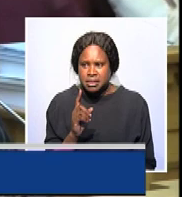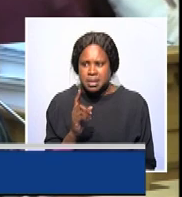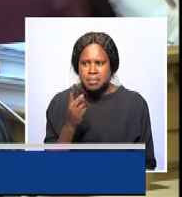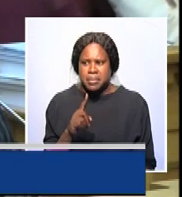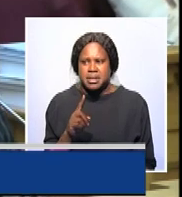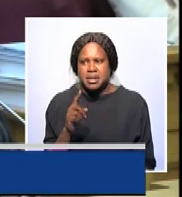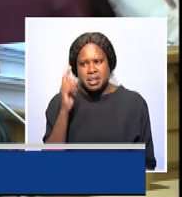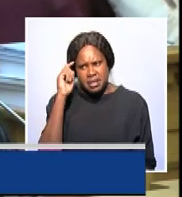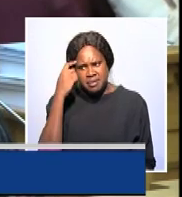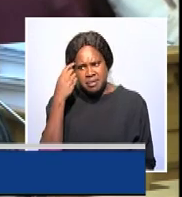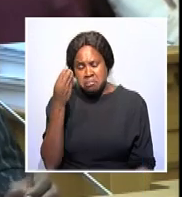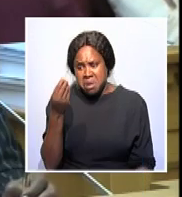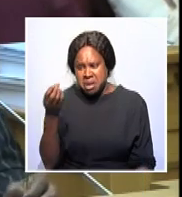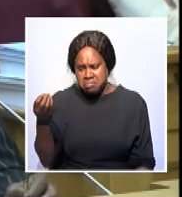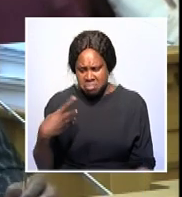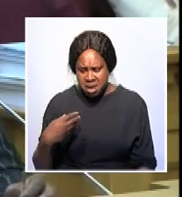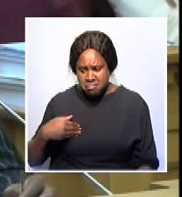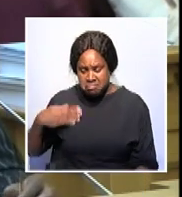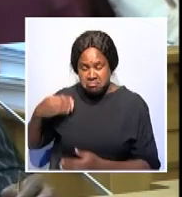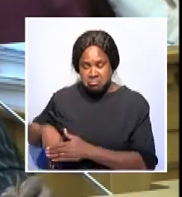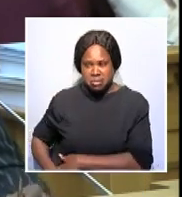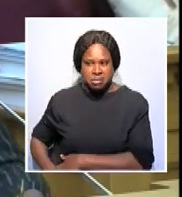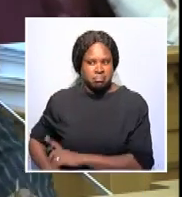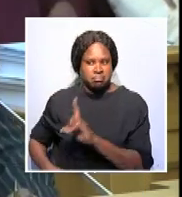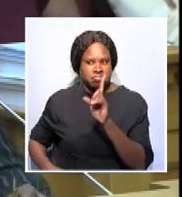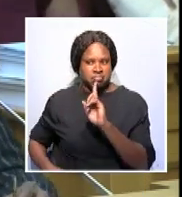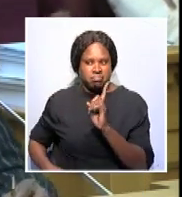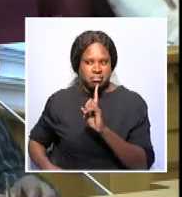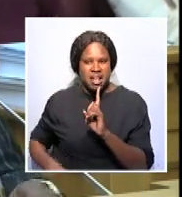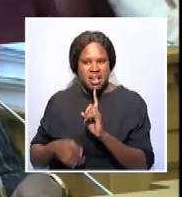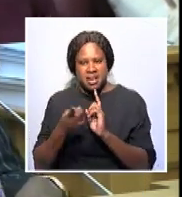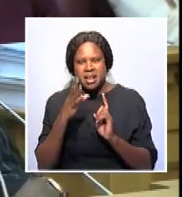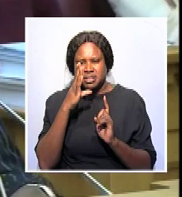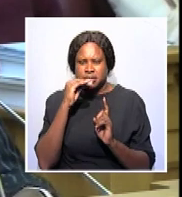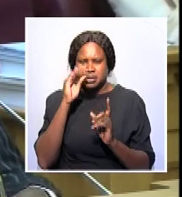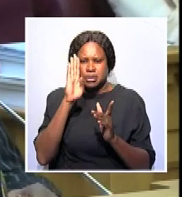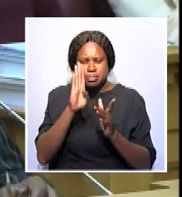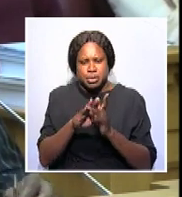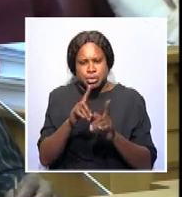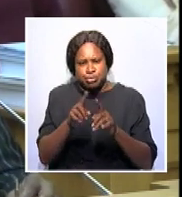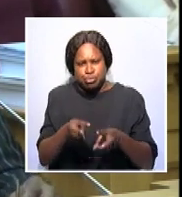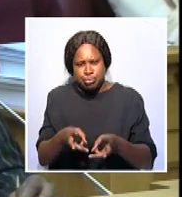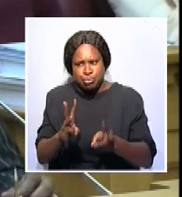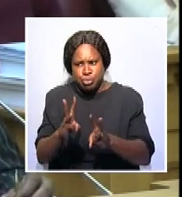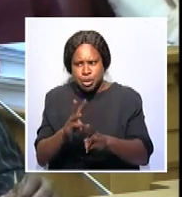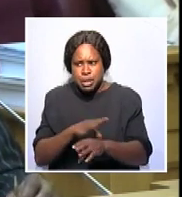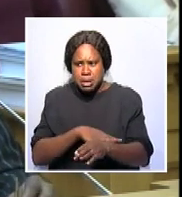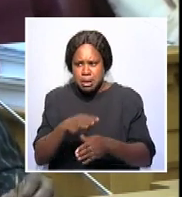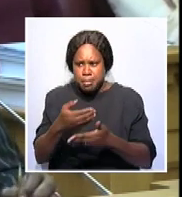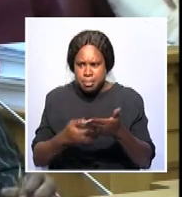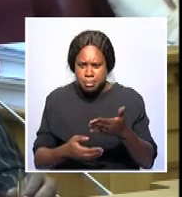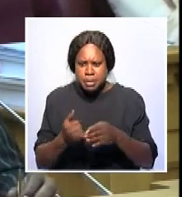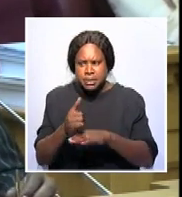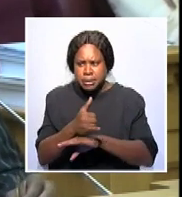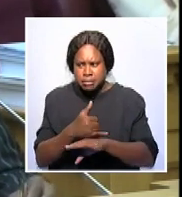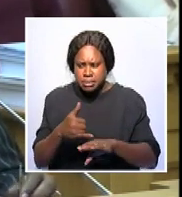will be cash, therefore I put it in my pocket. It's not the case. They are talking about projects, especially in the